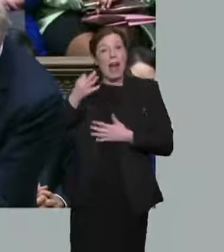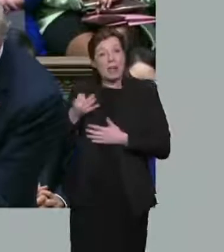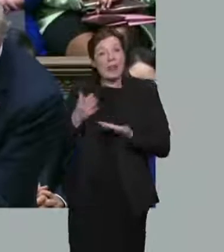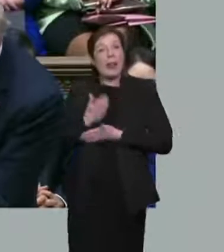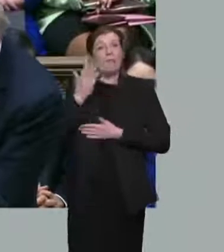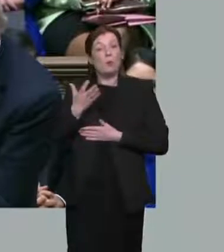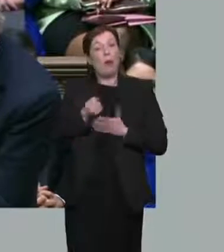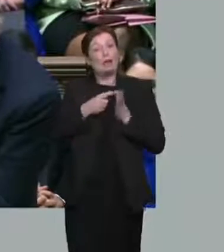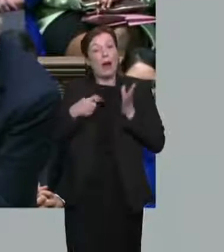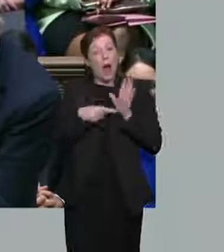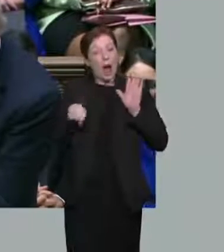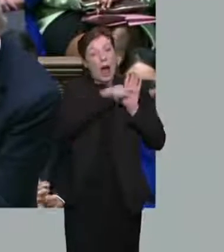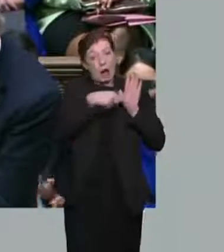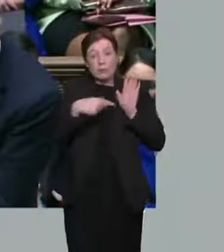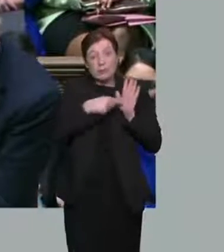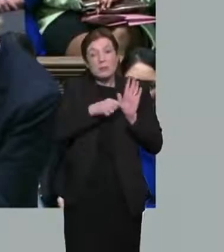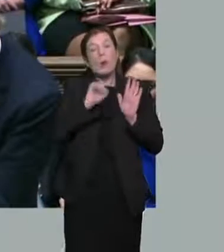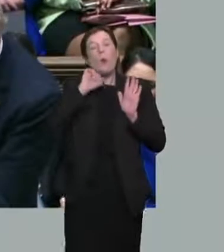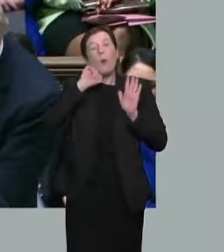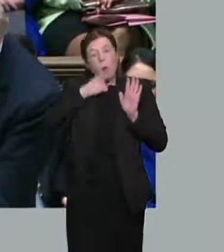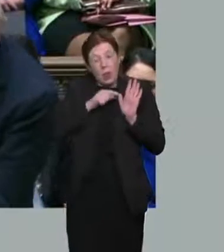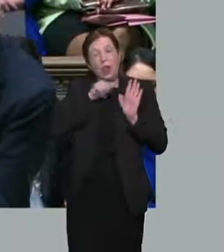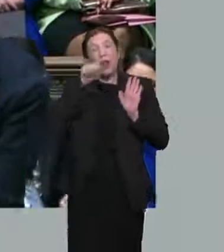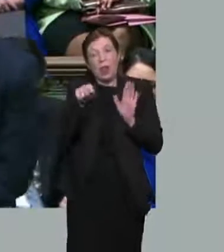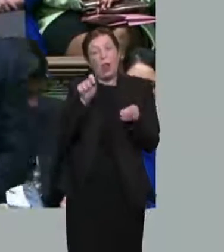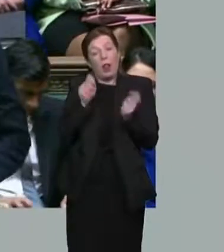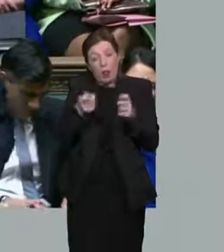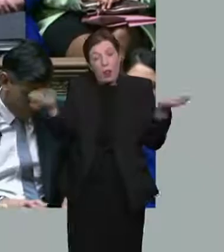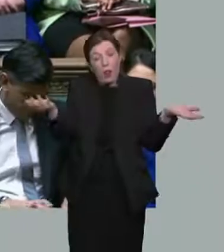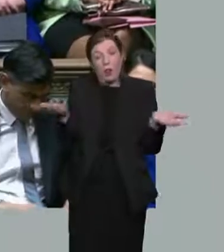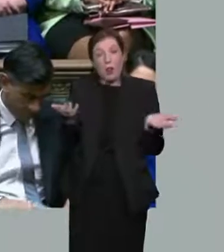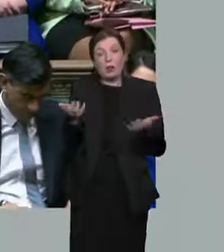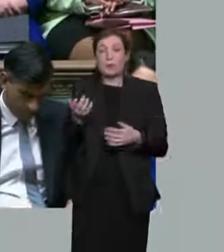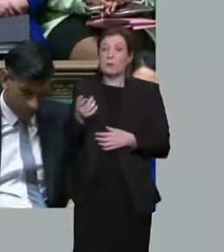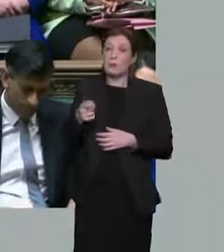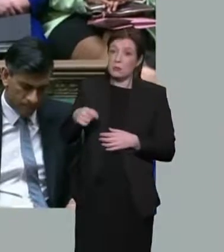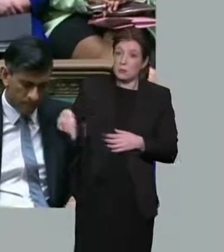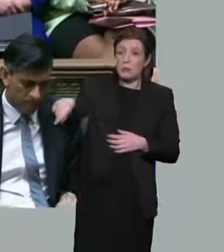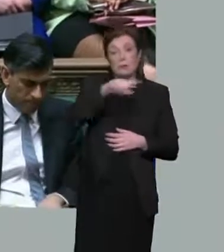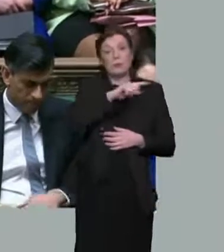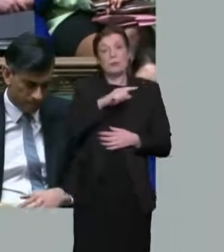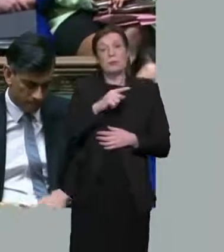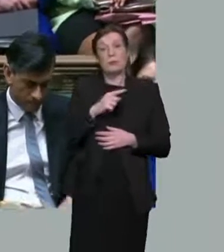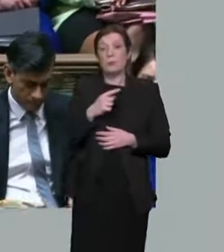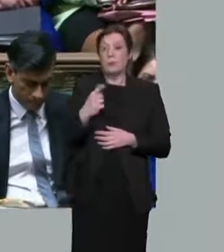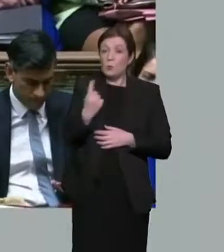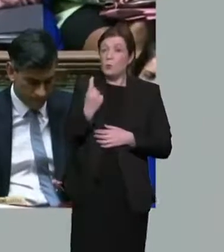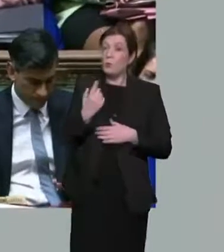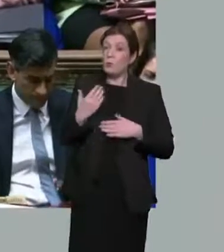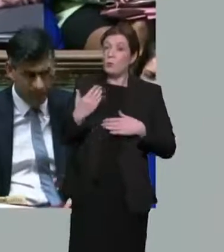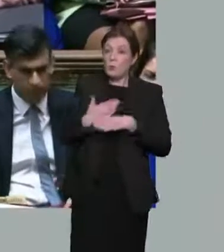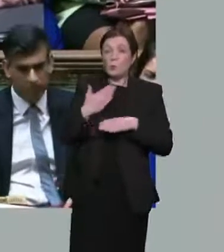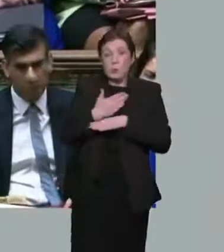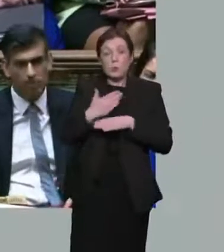Wage Act, Minimum Wage Act, and make sure that everybody serving in the